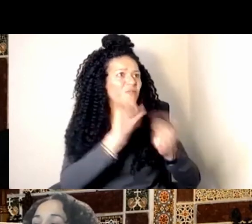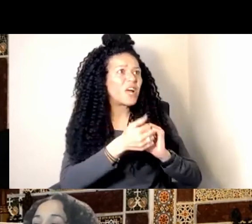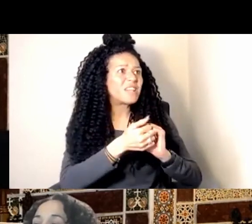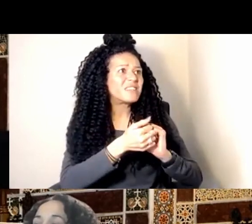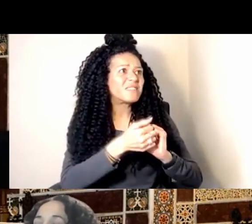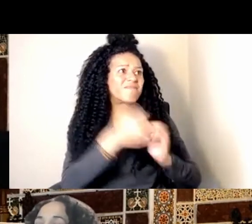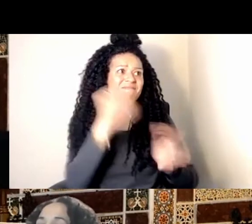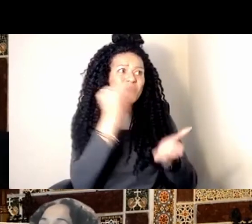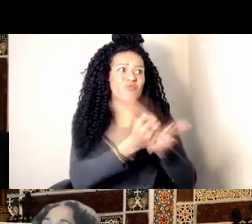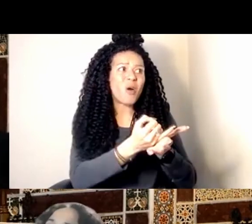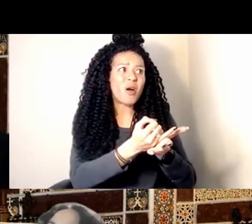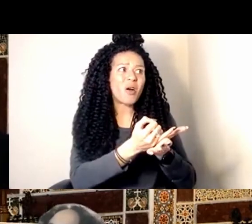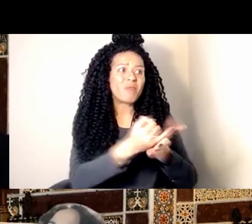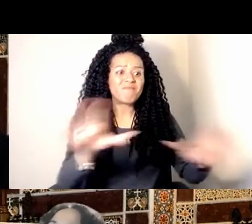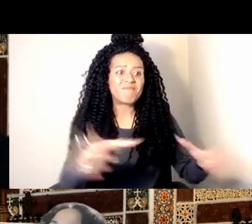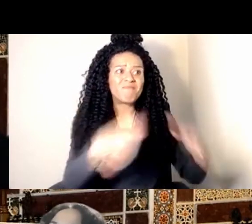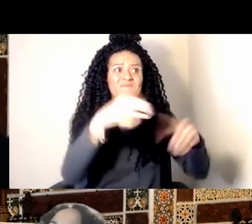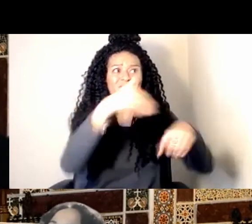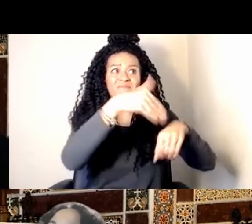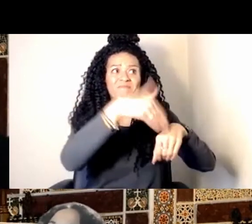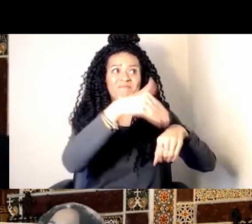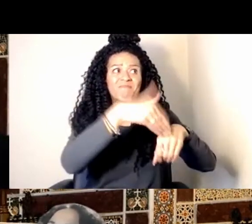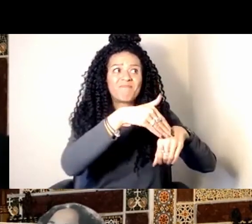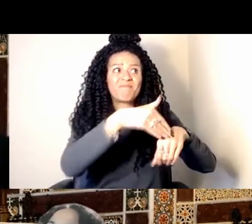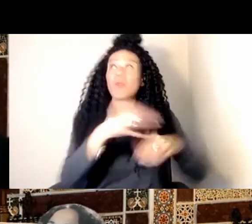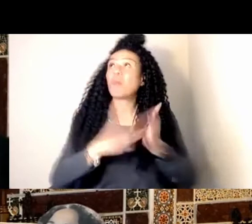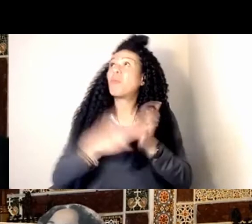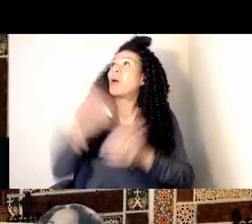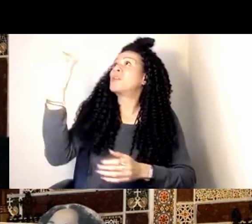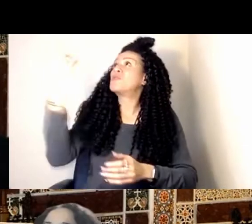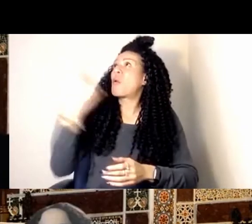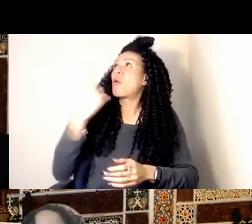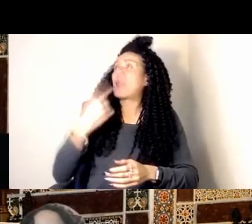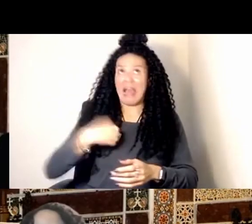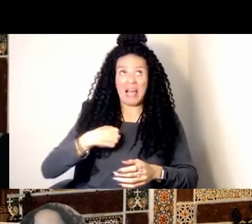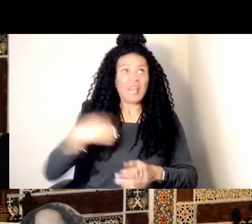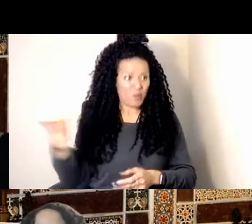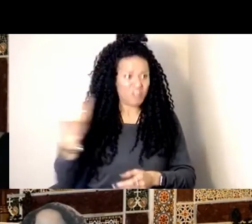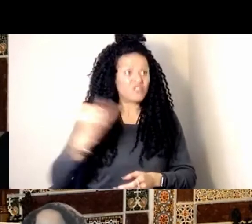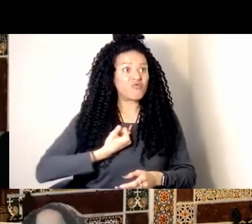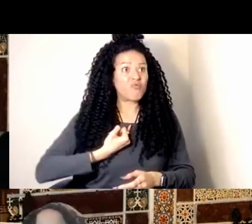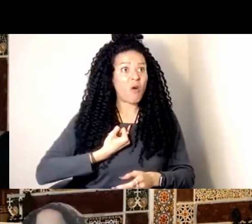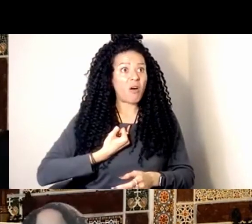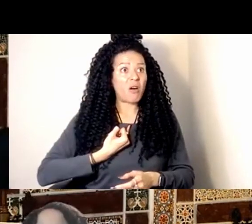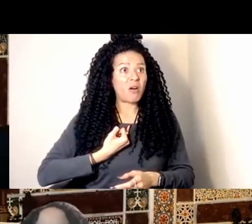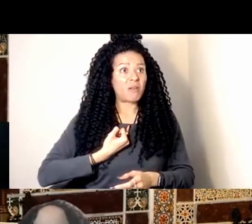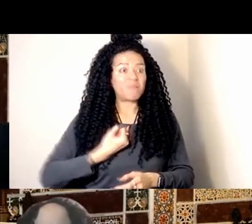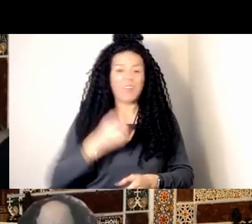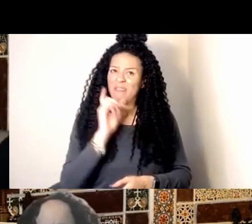the giddy throng, and often told me I was